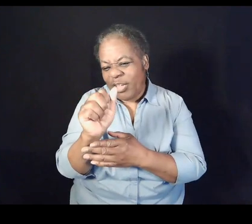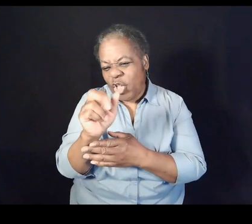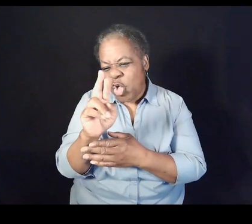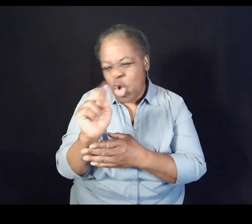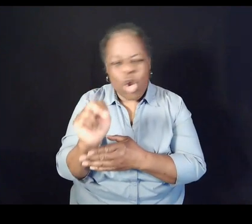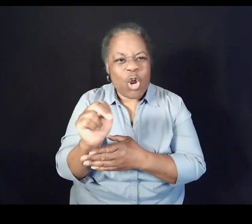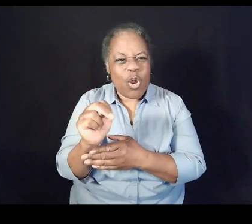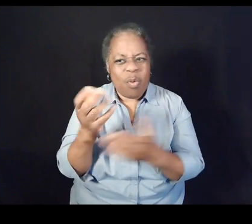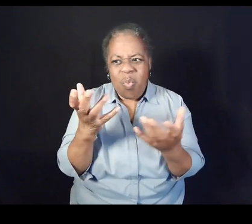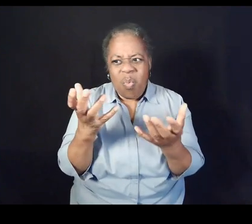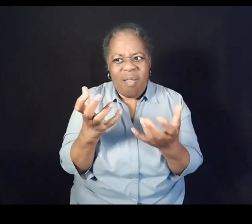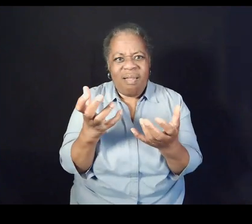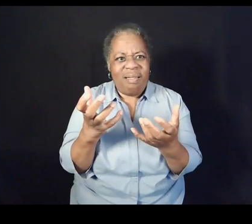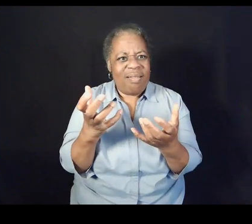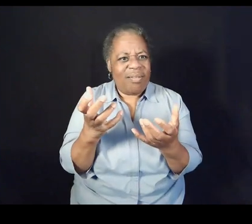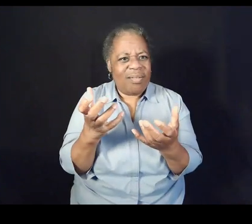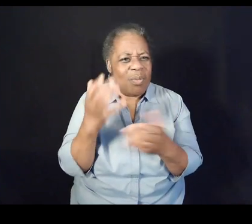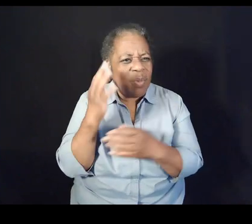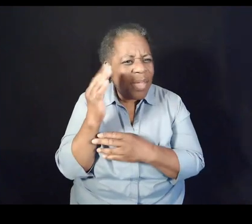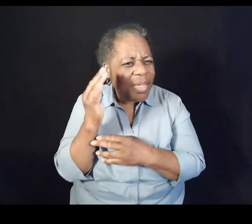asks?